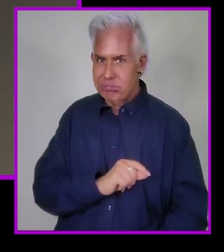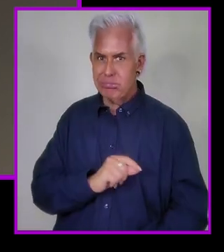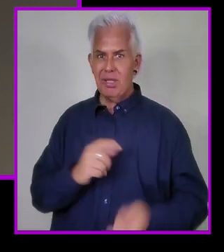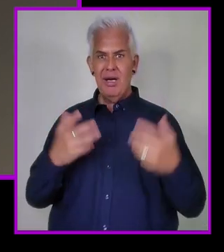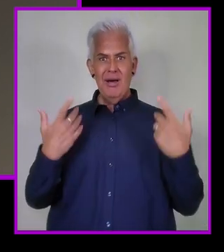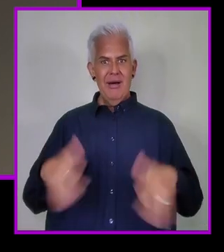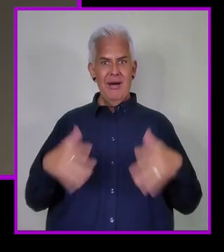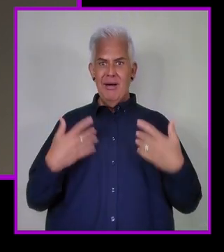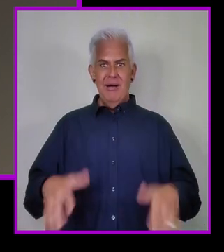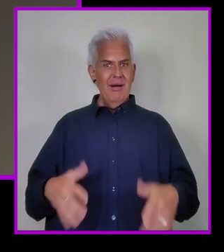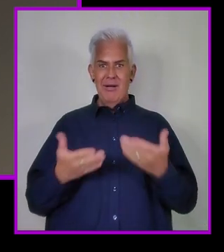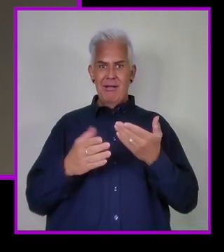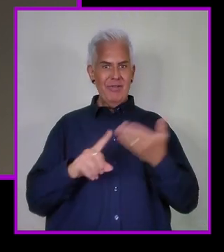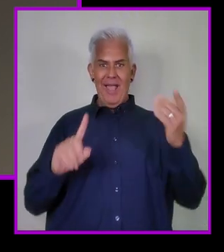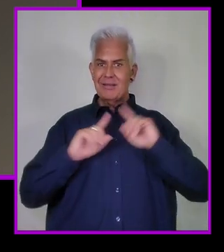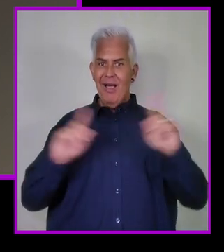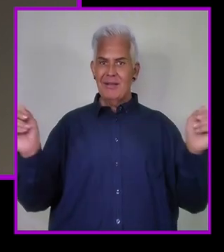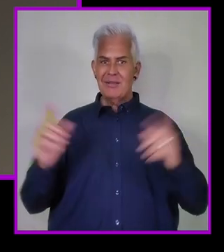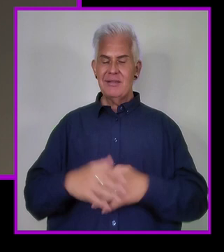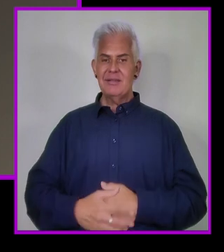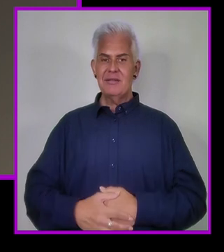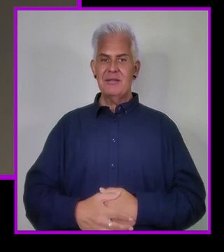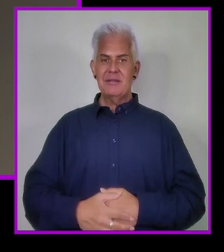was when I came into it.